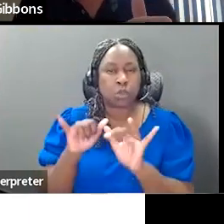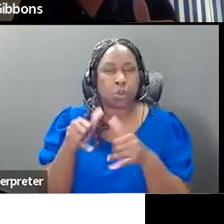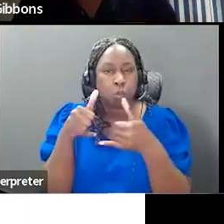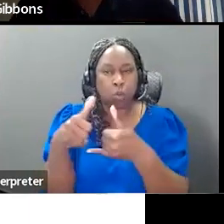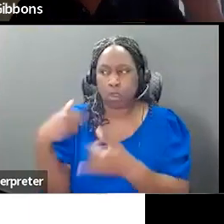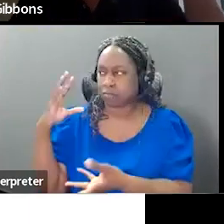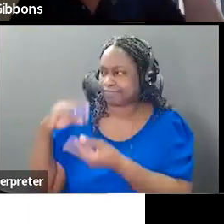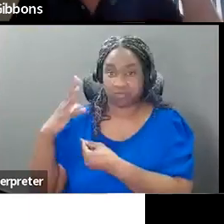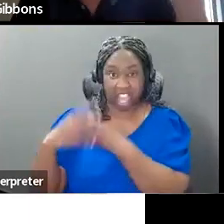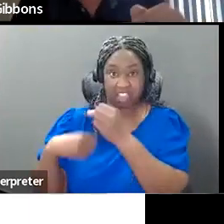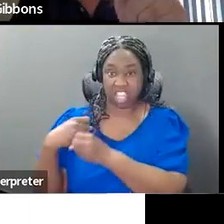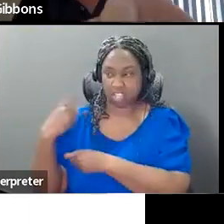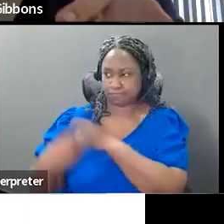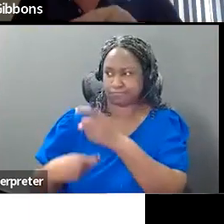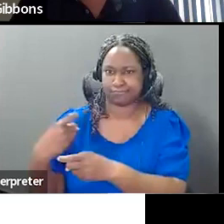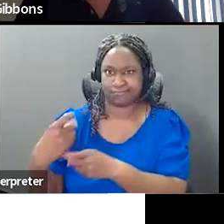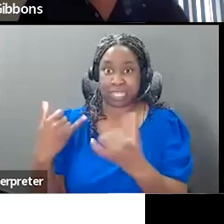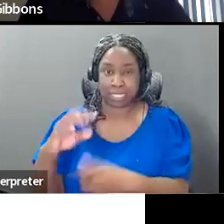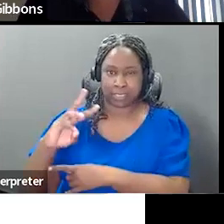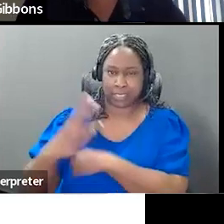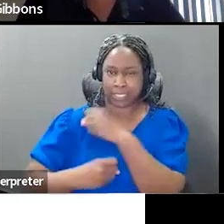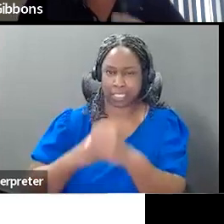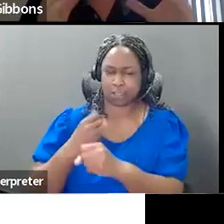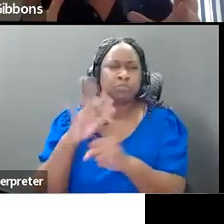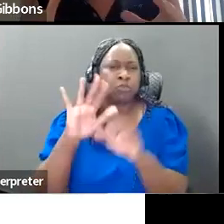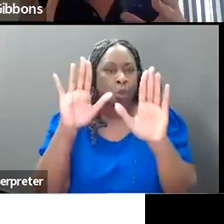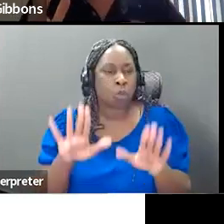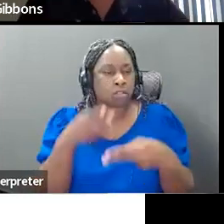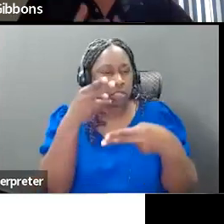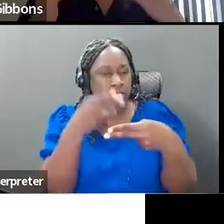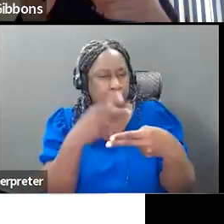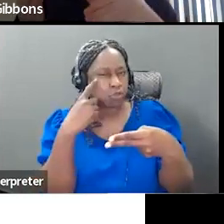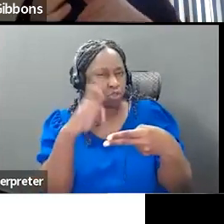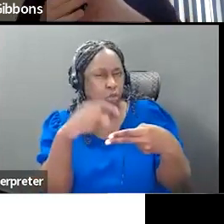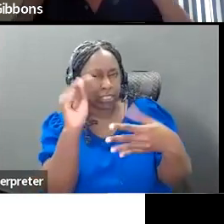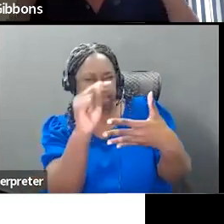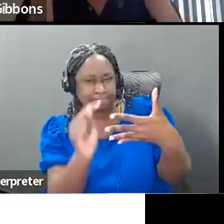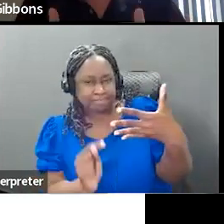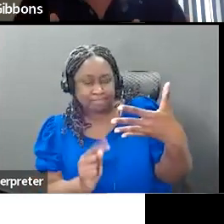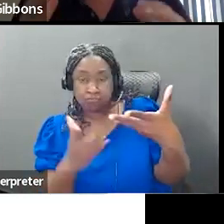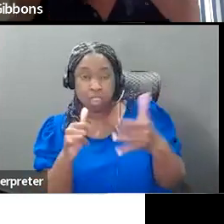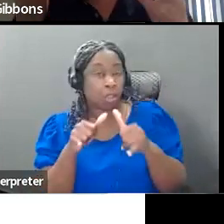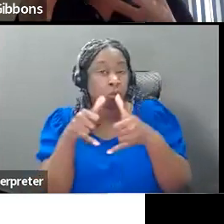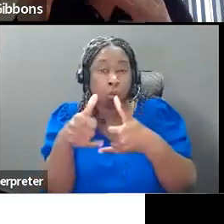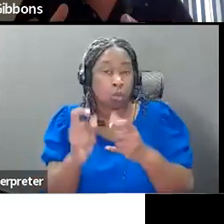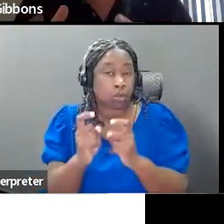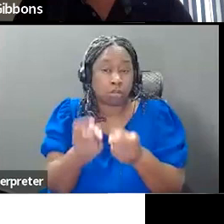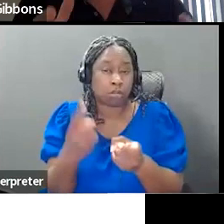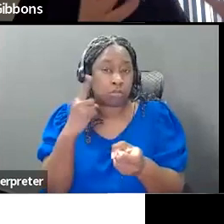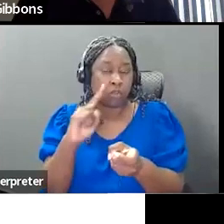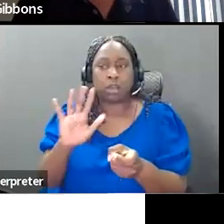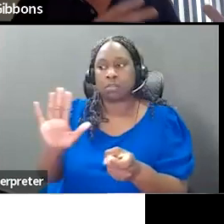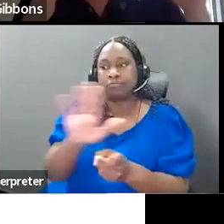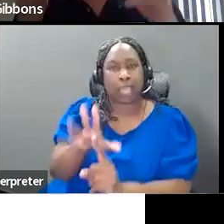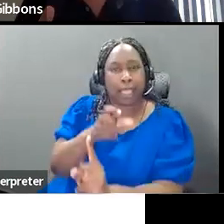is year 6 for us. We have some wonderful nominees. You can see them here. They've done extraordinary work, and the award is all about impact. So taking communications